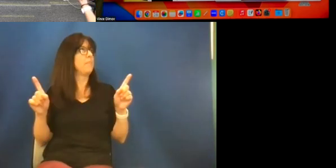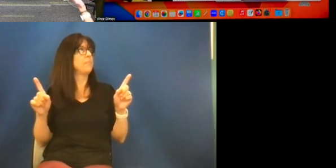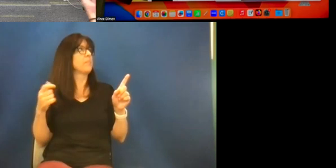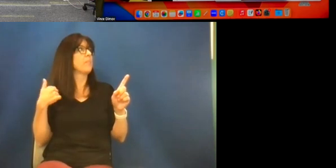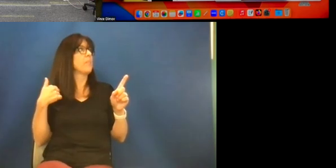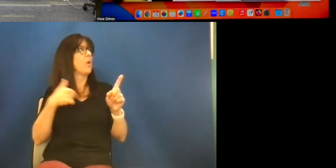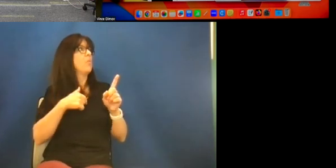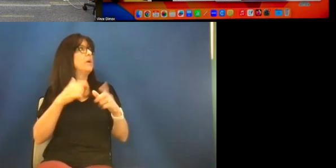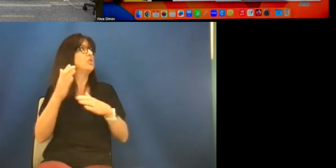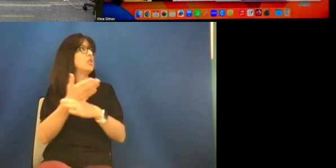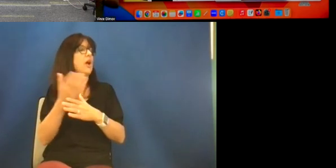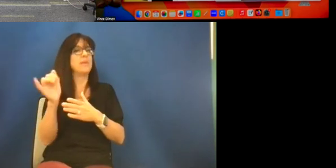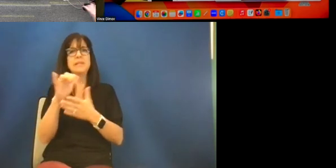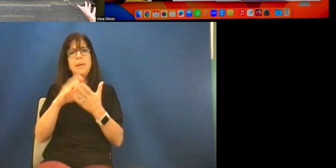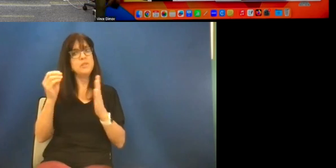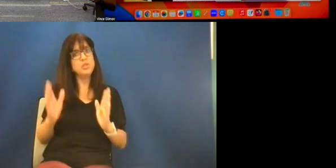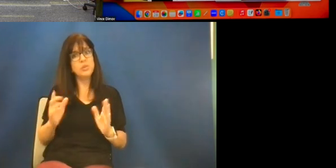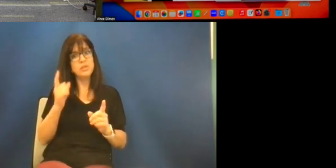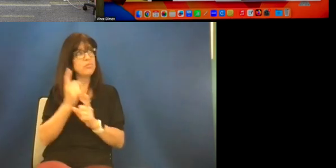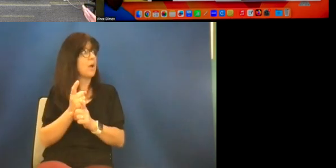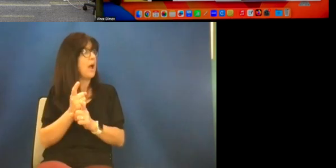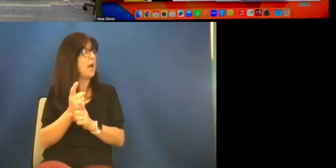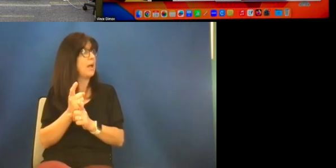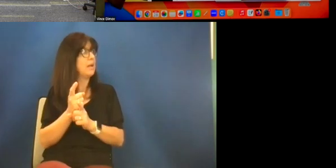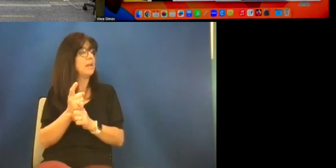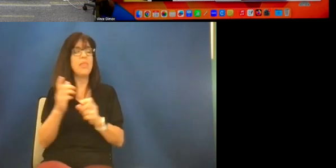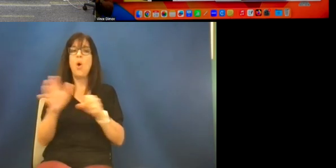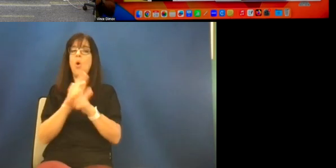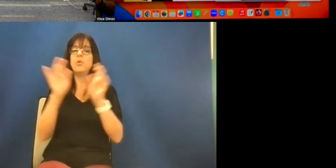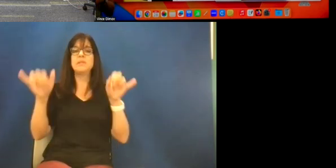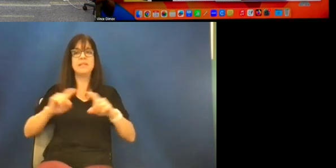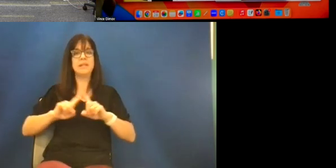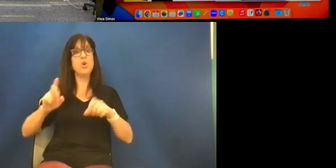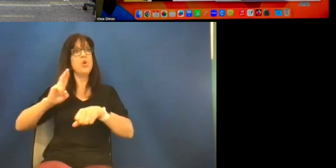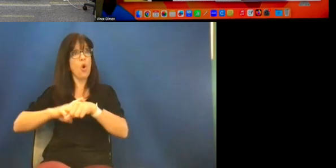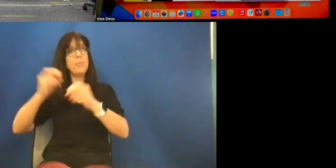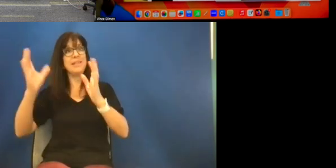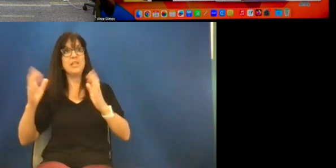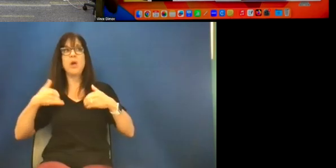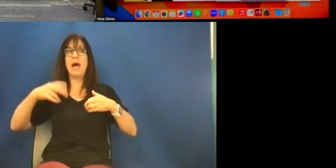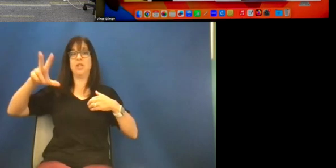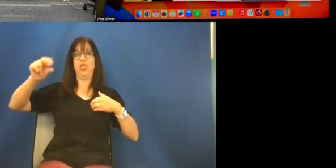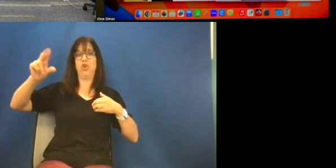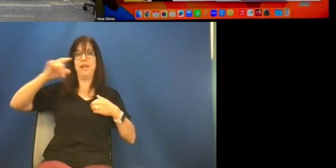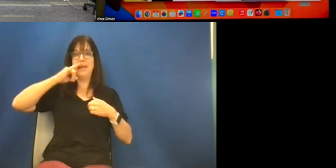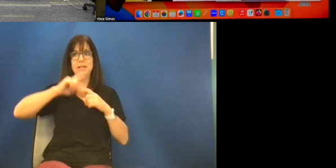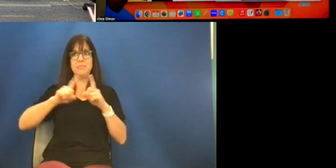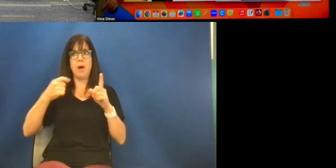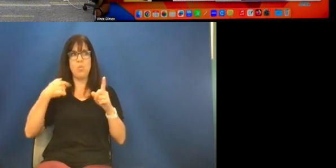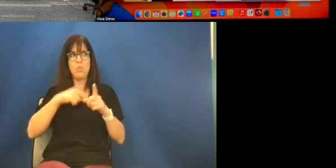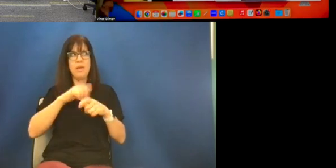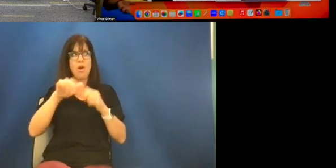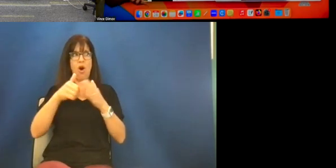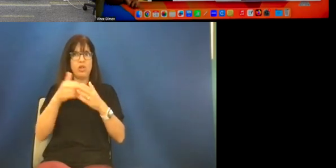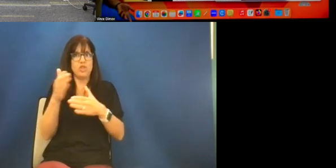share the same students, right? Like our whole system is different because normally a teacher would have 30 kids in their class and where we all have the